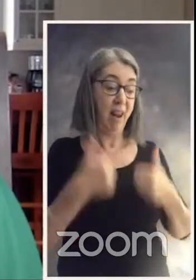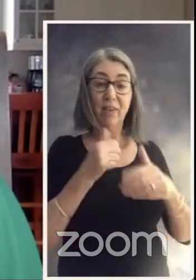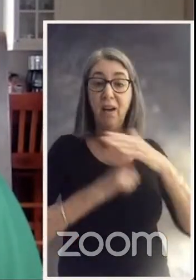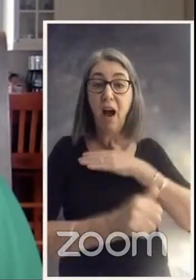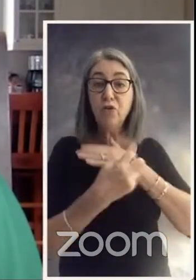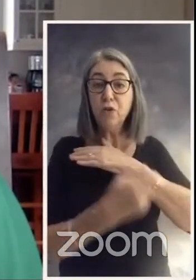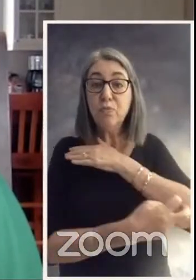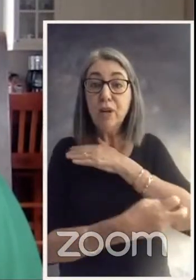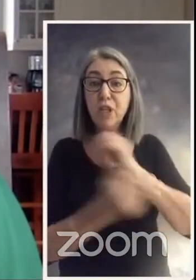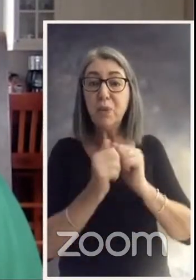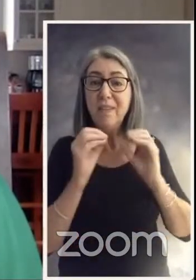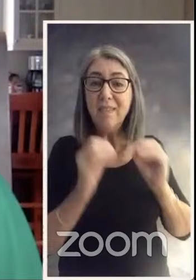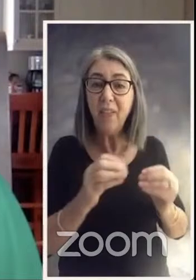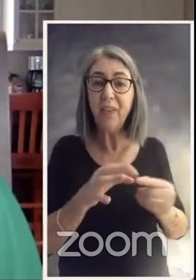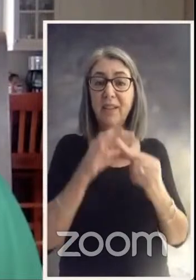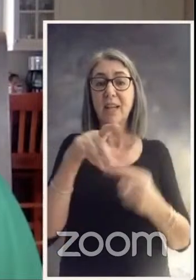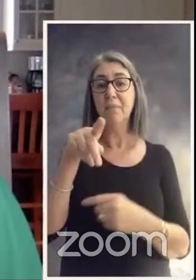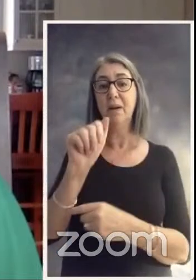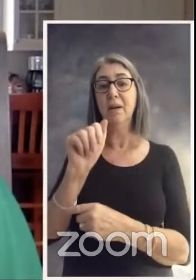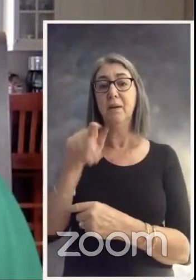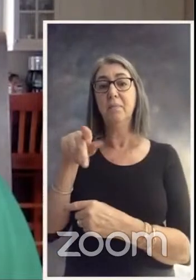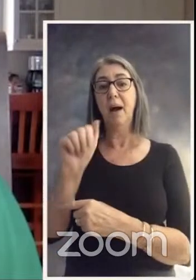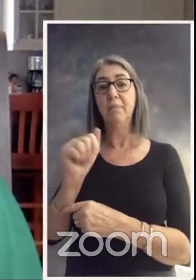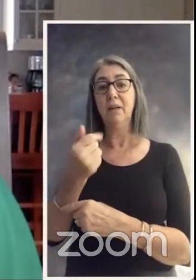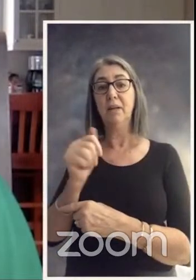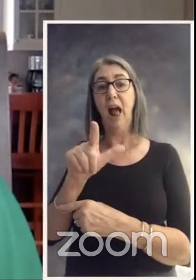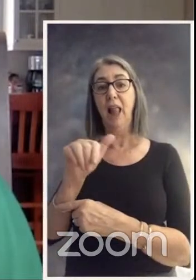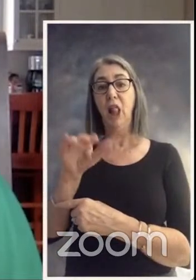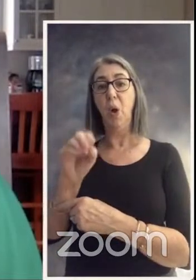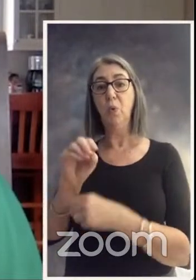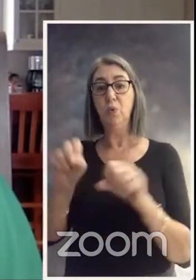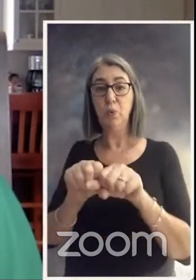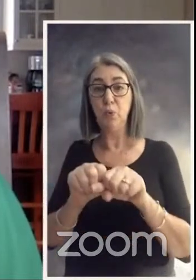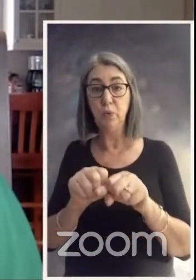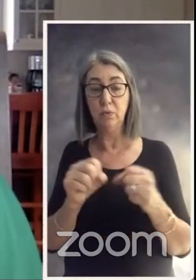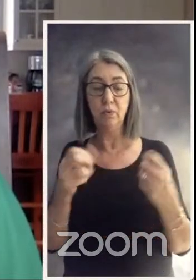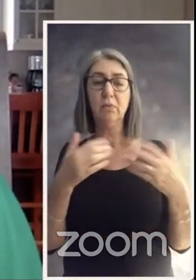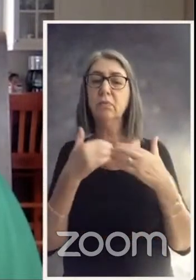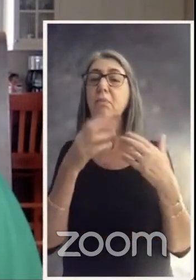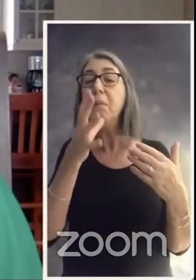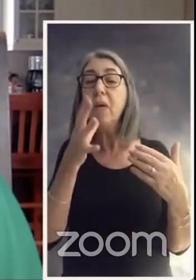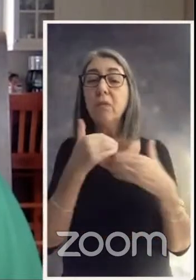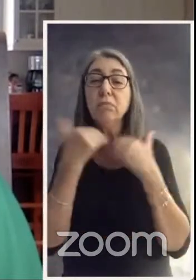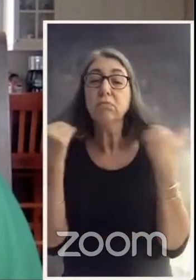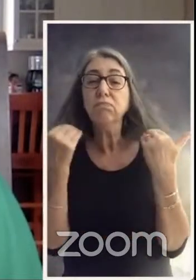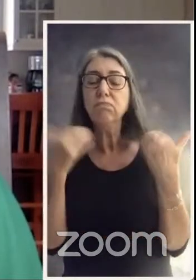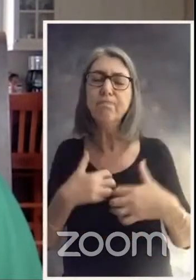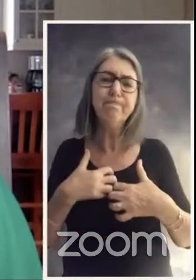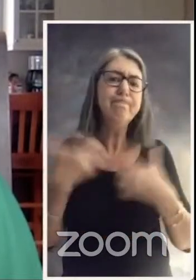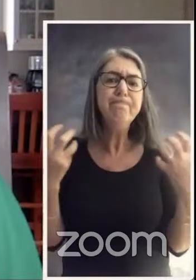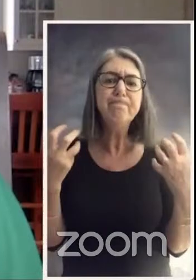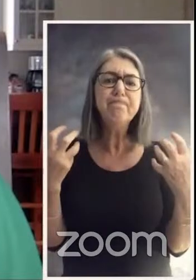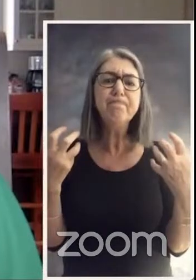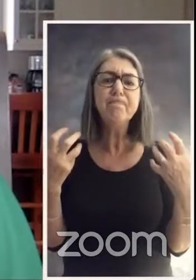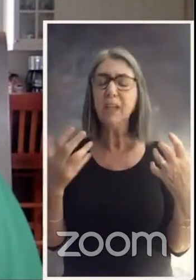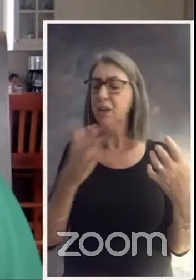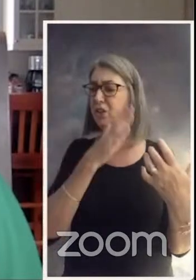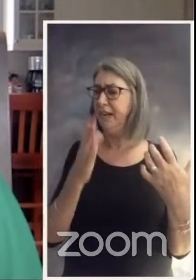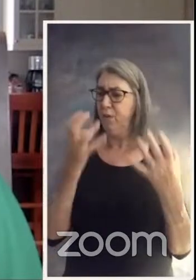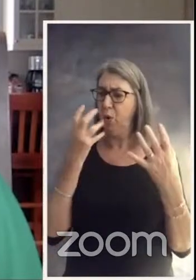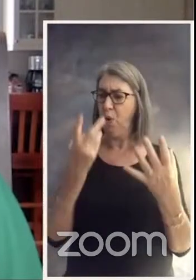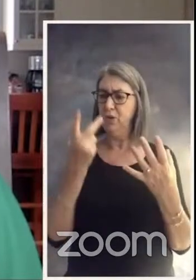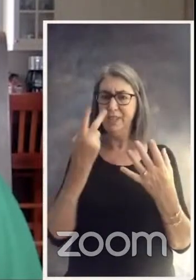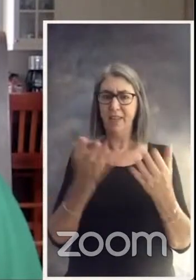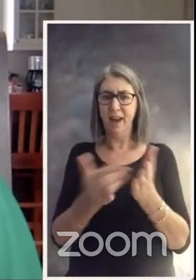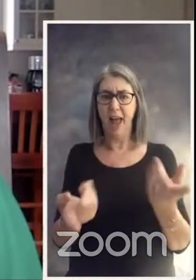living under a bridge with nothing but her Papagallo shoes. Well, that did it for Mom. She was incensed. She never